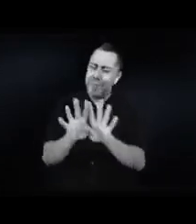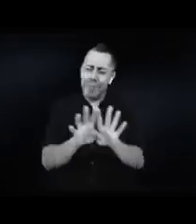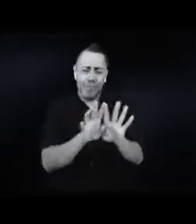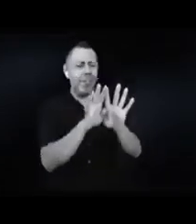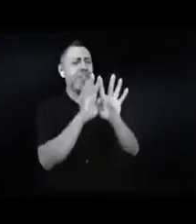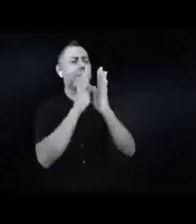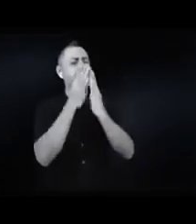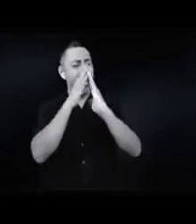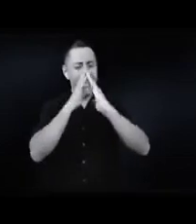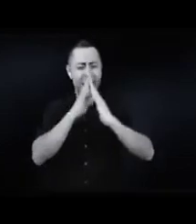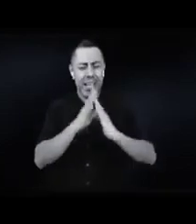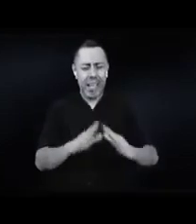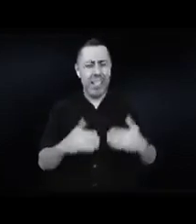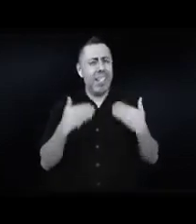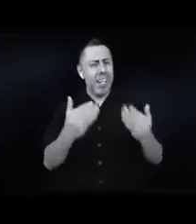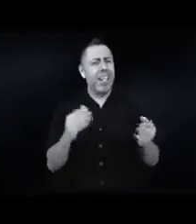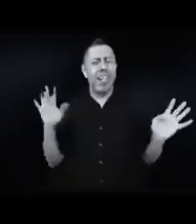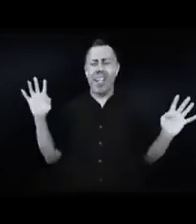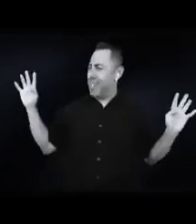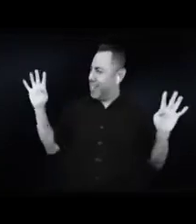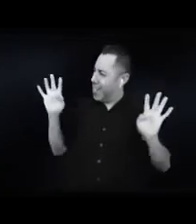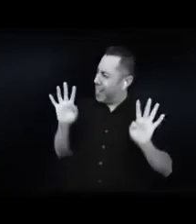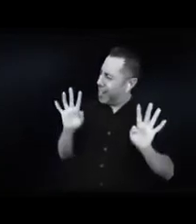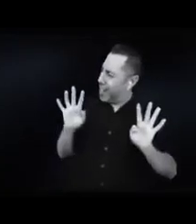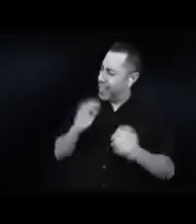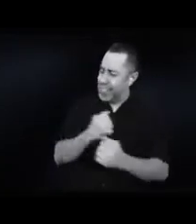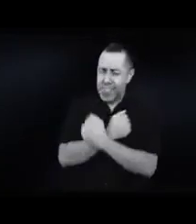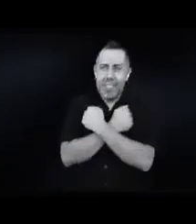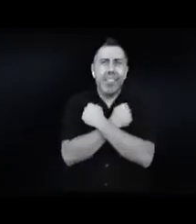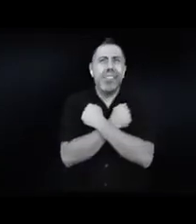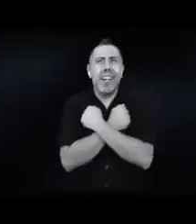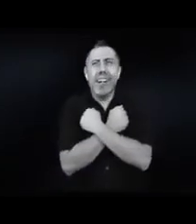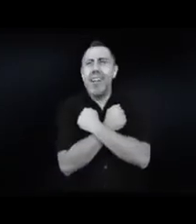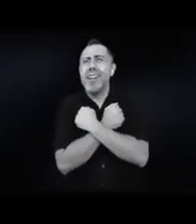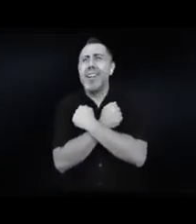love. We will shout out for love. Stand in